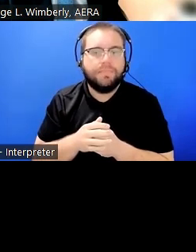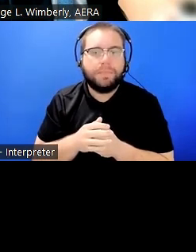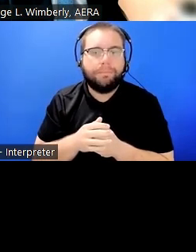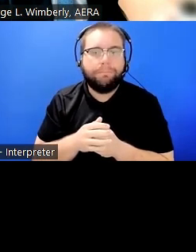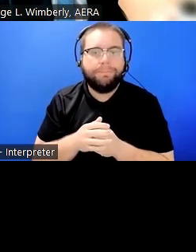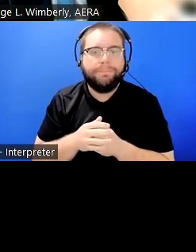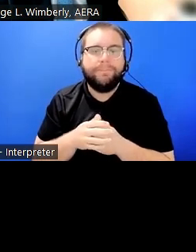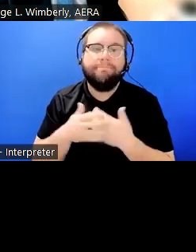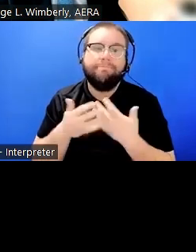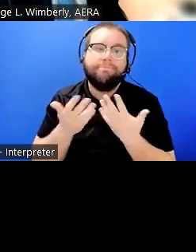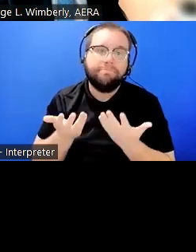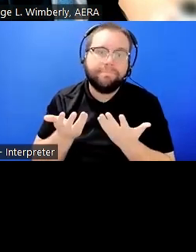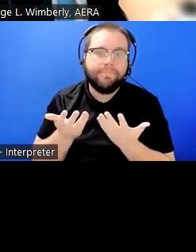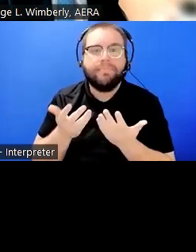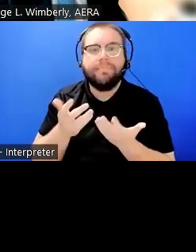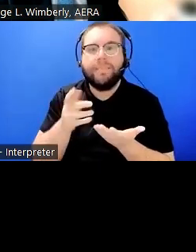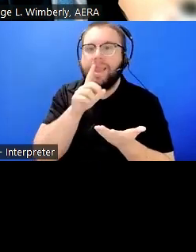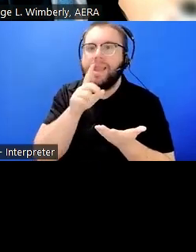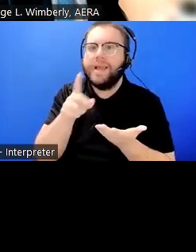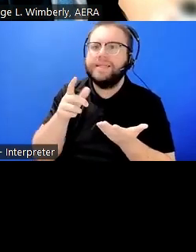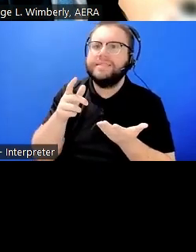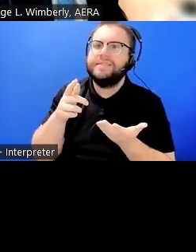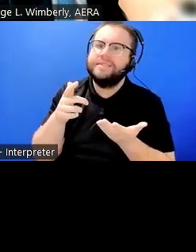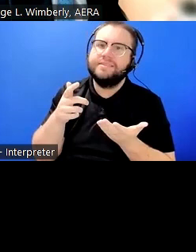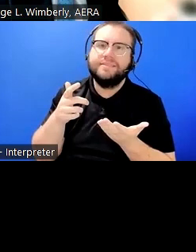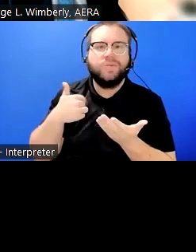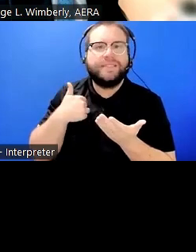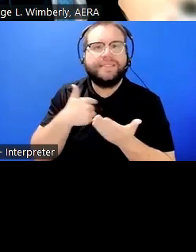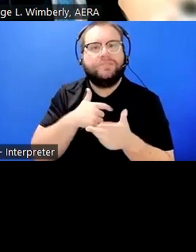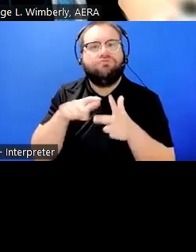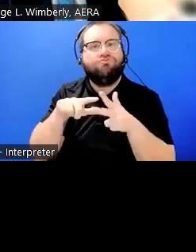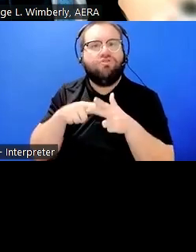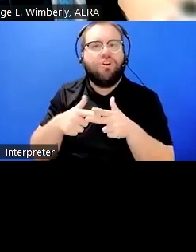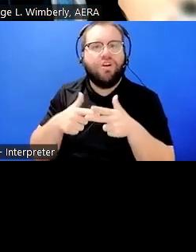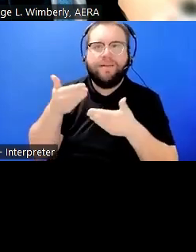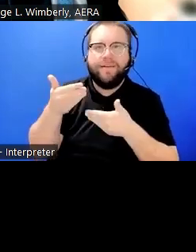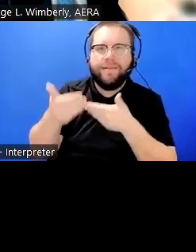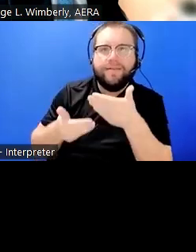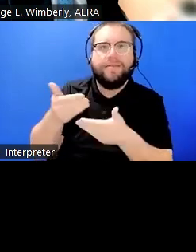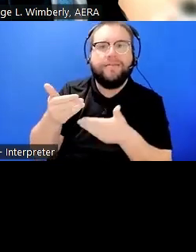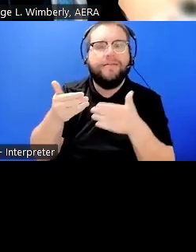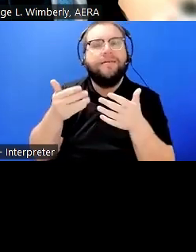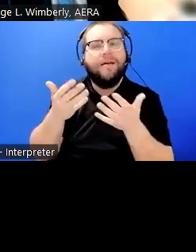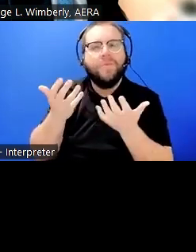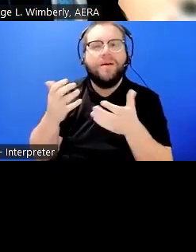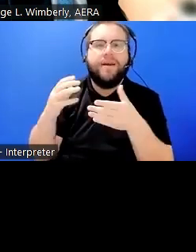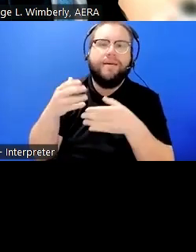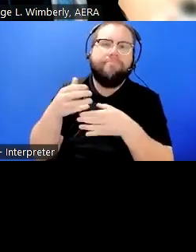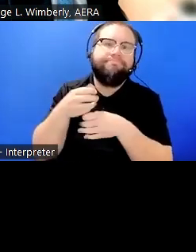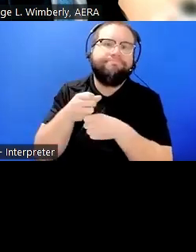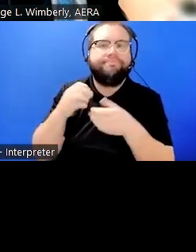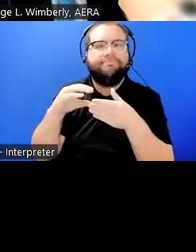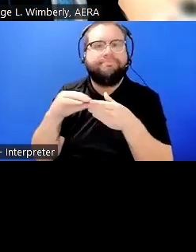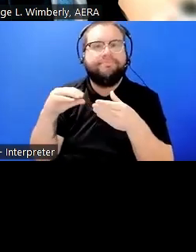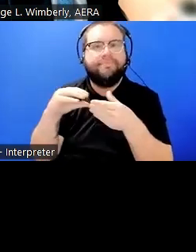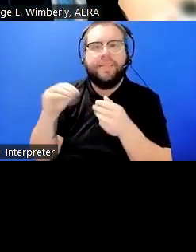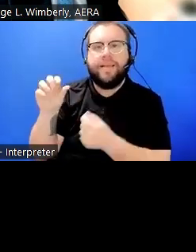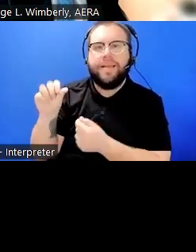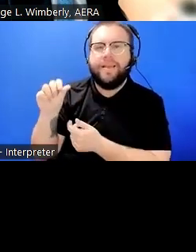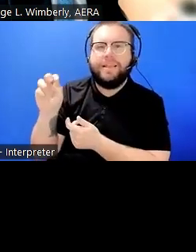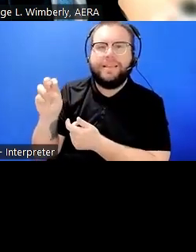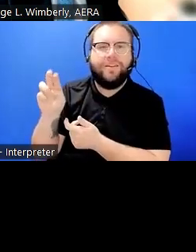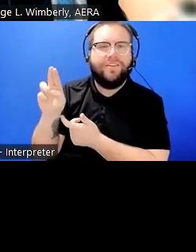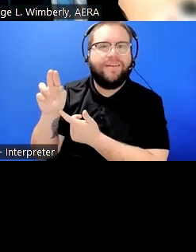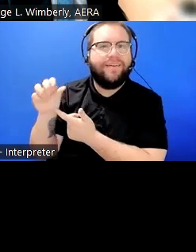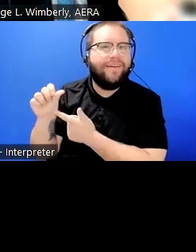tell you a little bit about AERA, or the American Educational Research Association. Some people know a little bit about us,